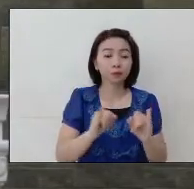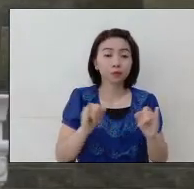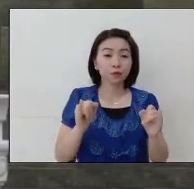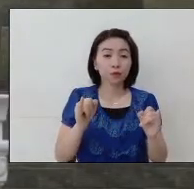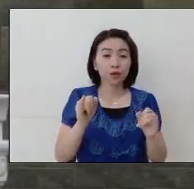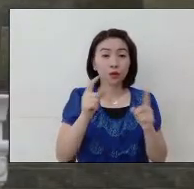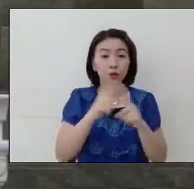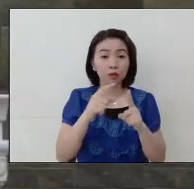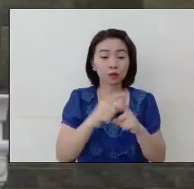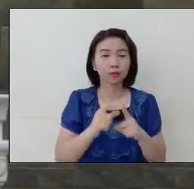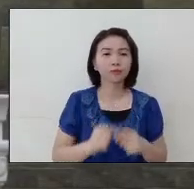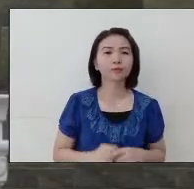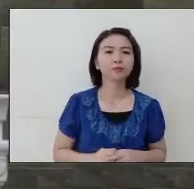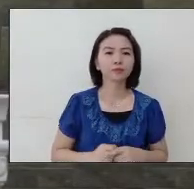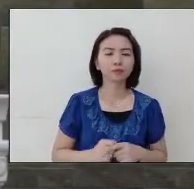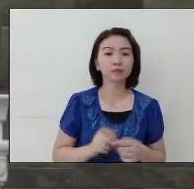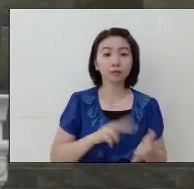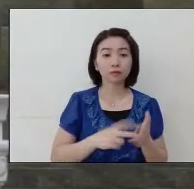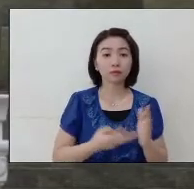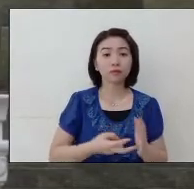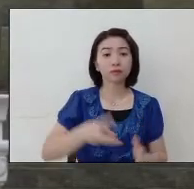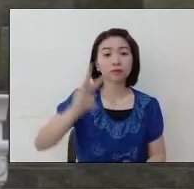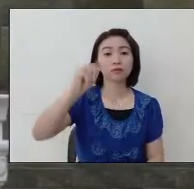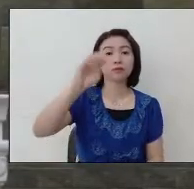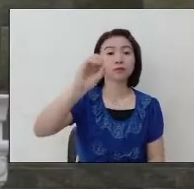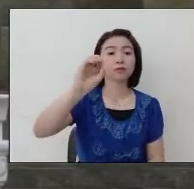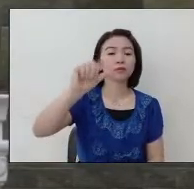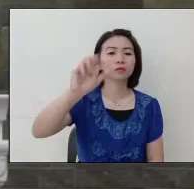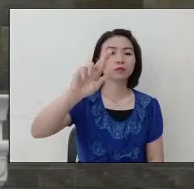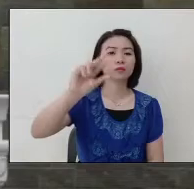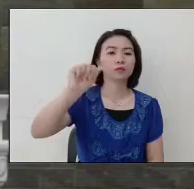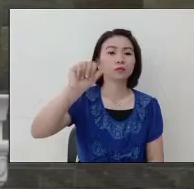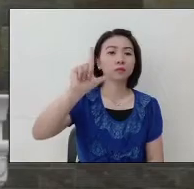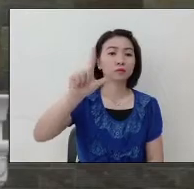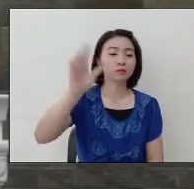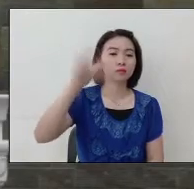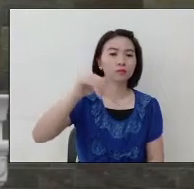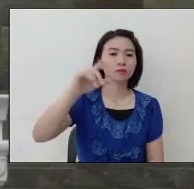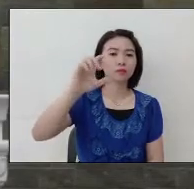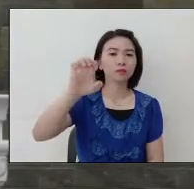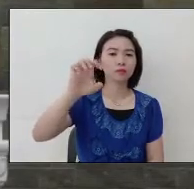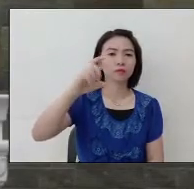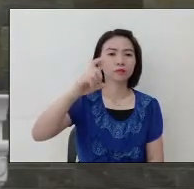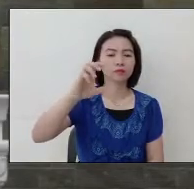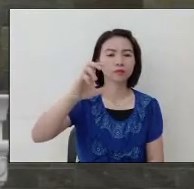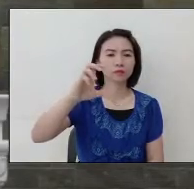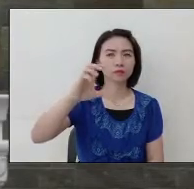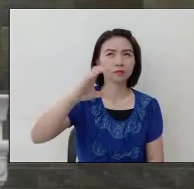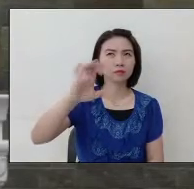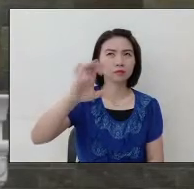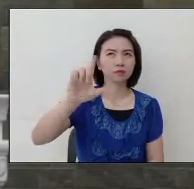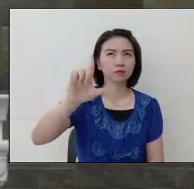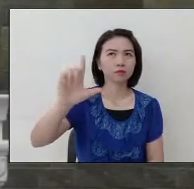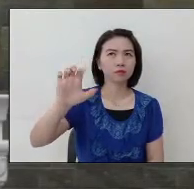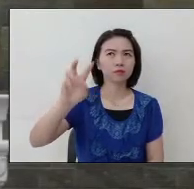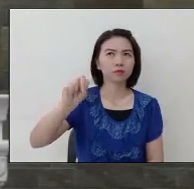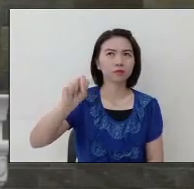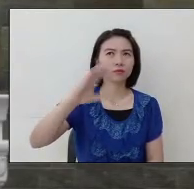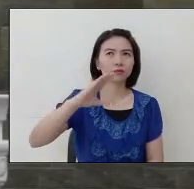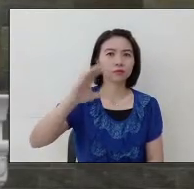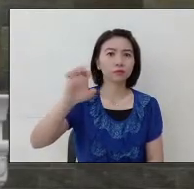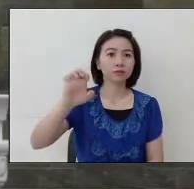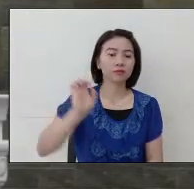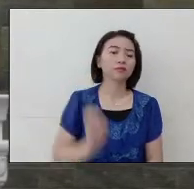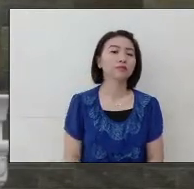kapatid, it means moral excellence. That is virtue. Okay, that is moral excellence. So makikita